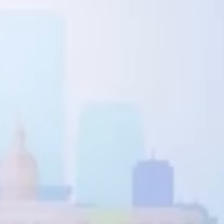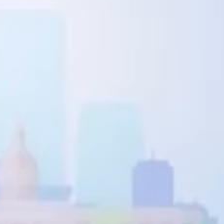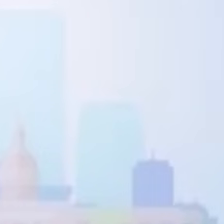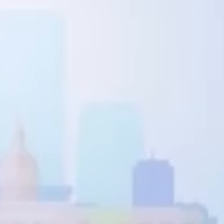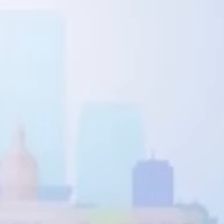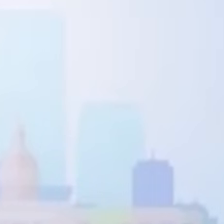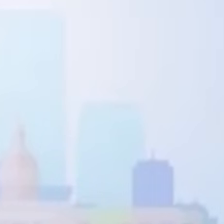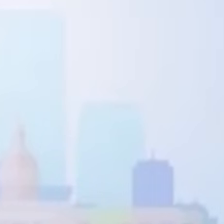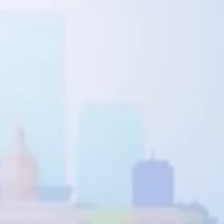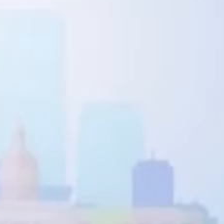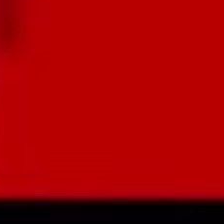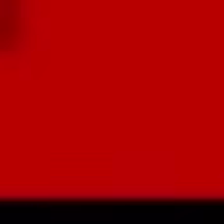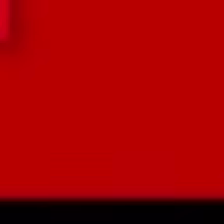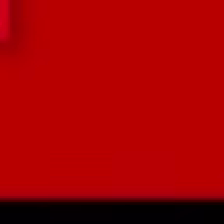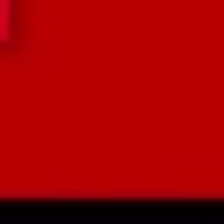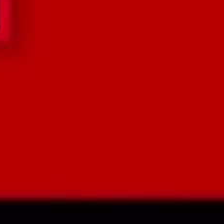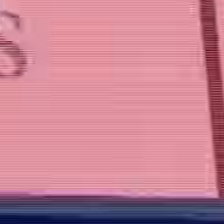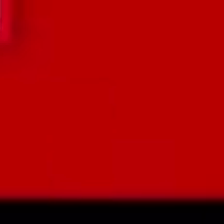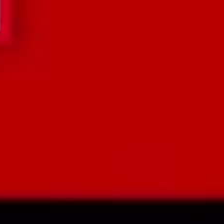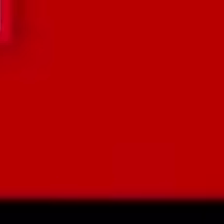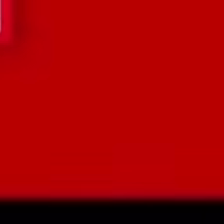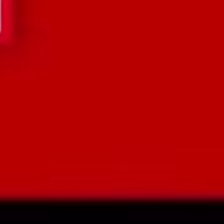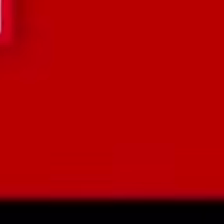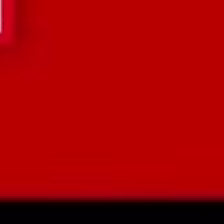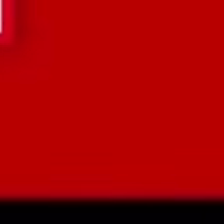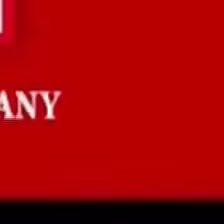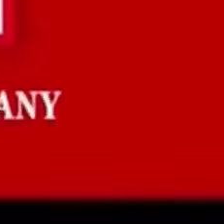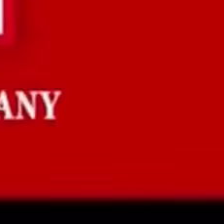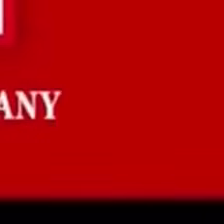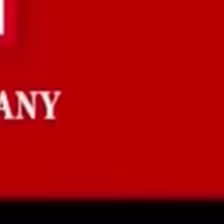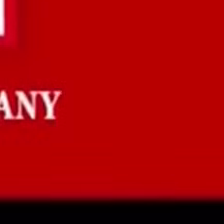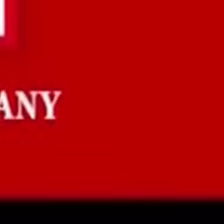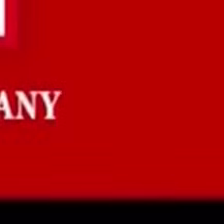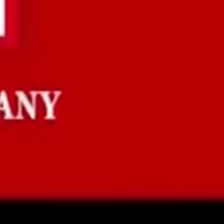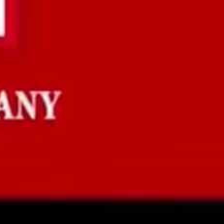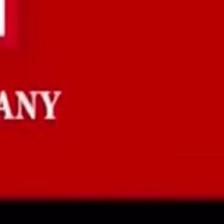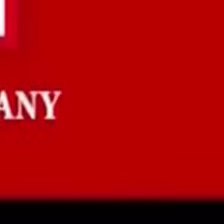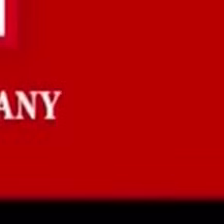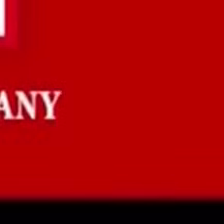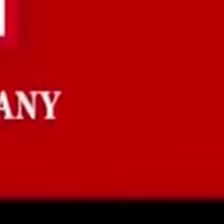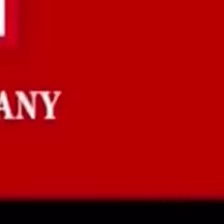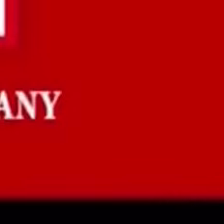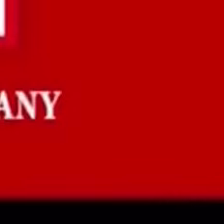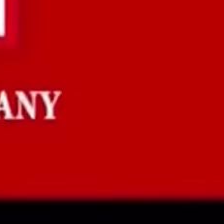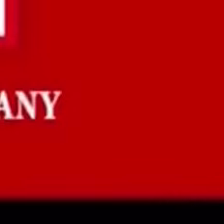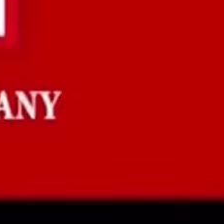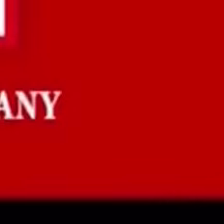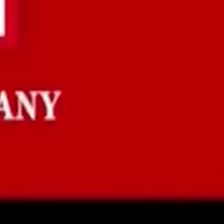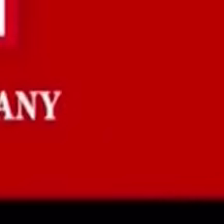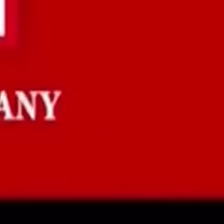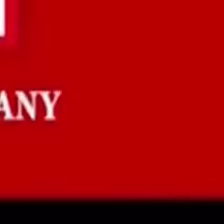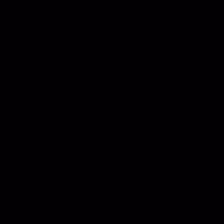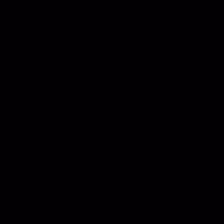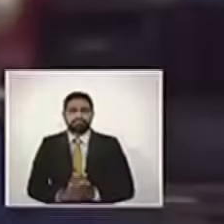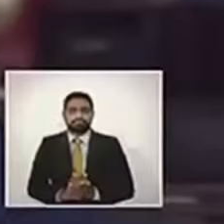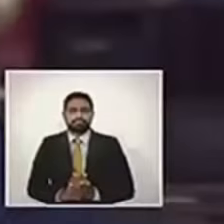Android and iOS. Valuable Finance, best finance company.